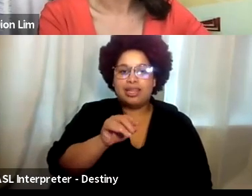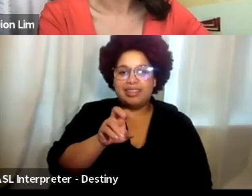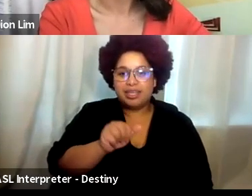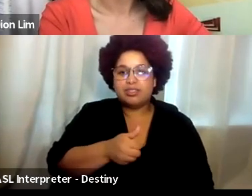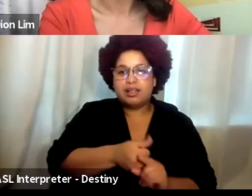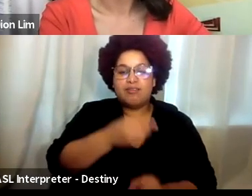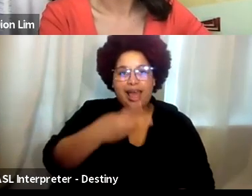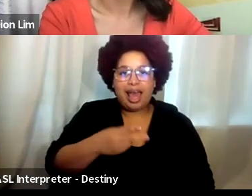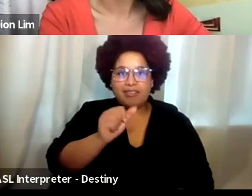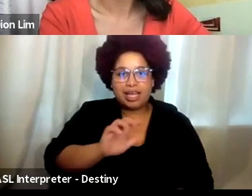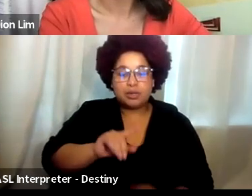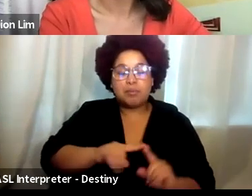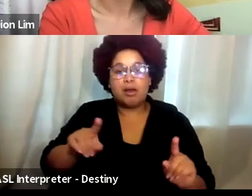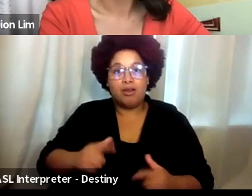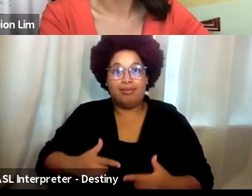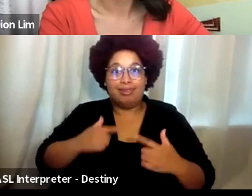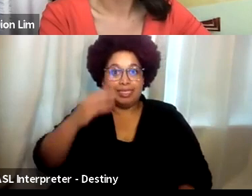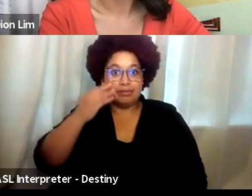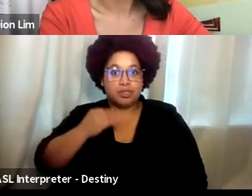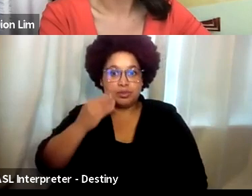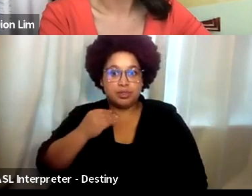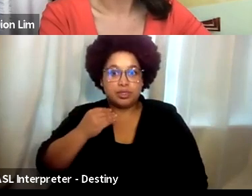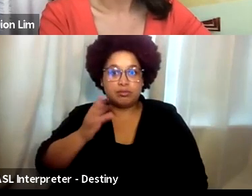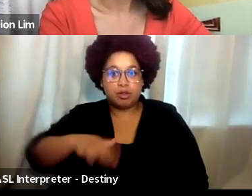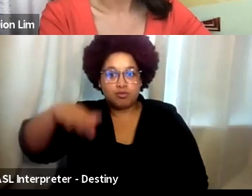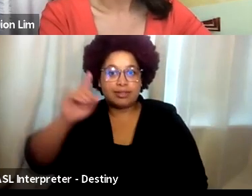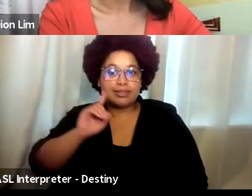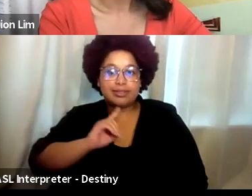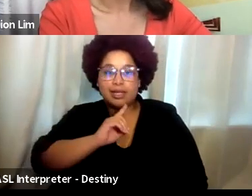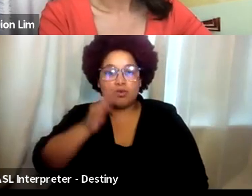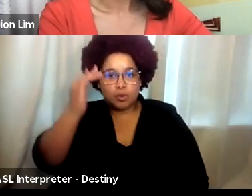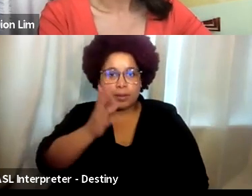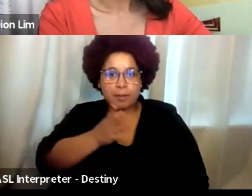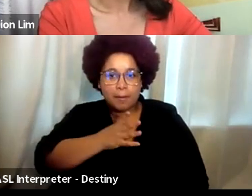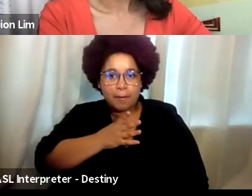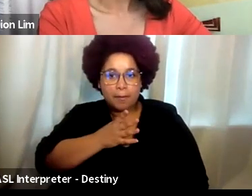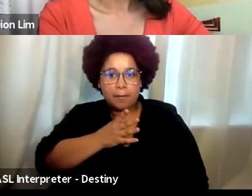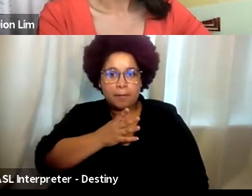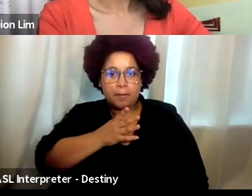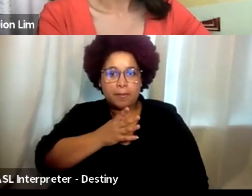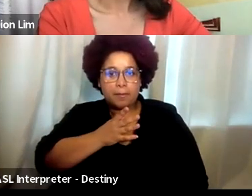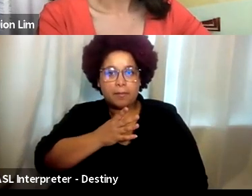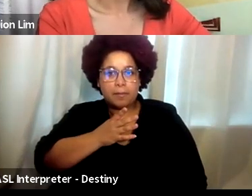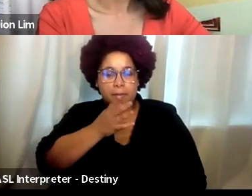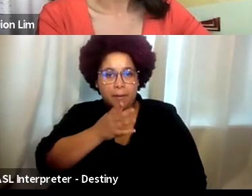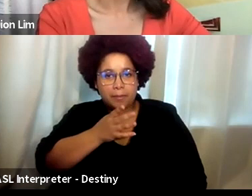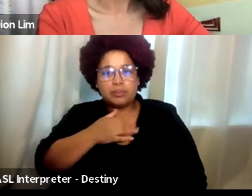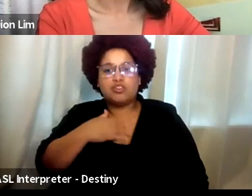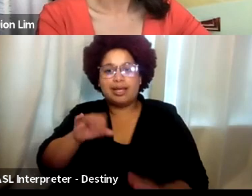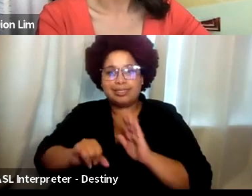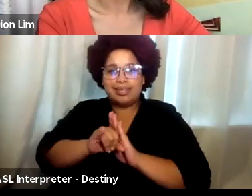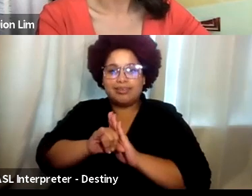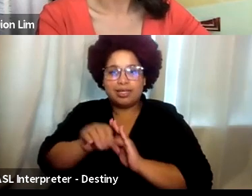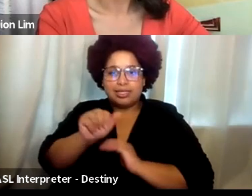Asian, but her lived experience was having been raised by a single Korean mom, she identifies like Olivia very strongly